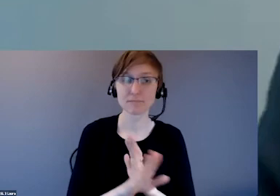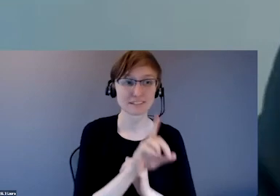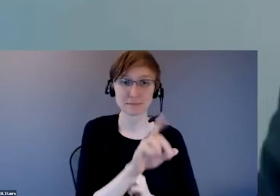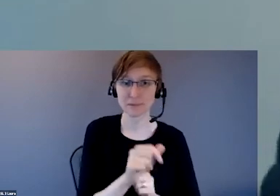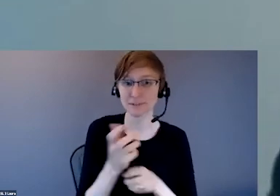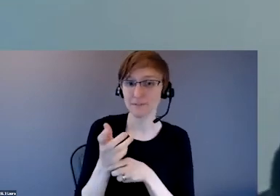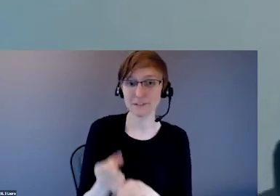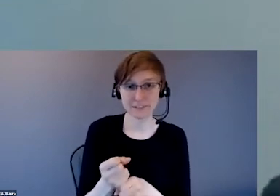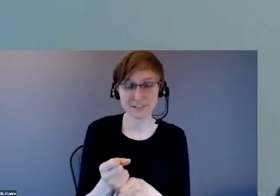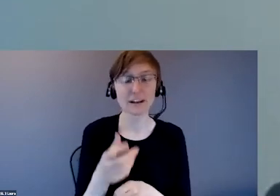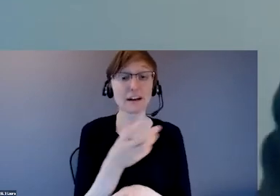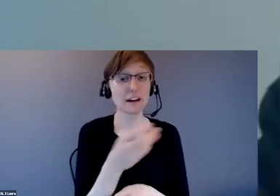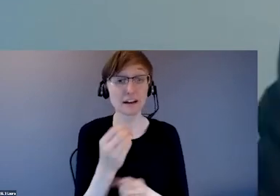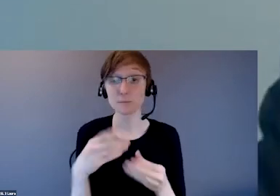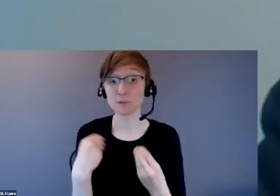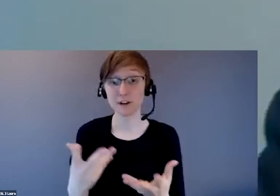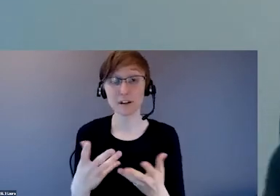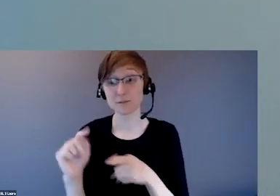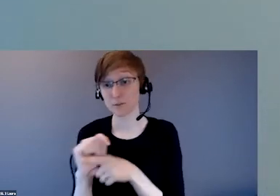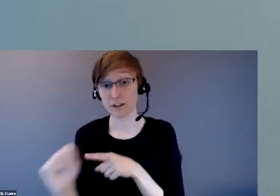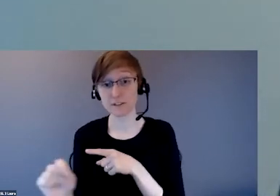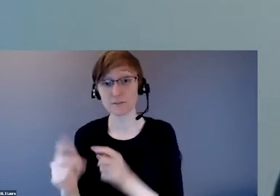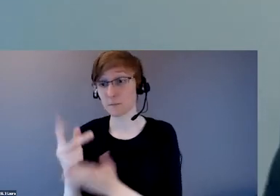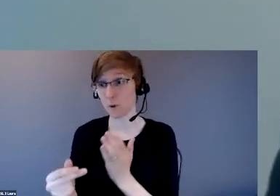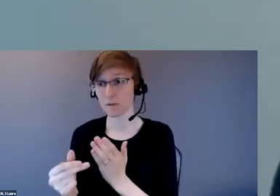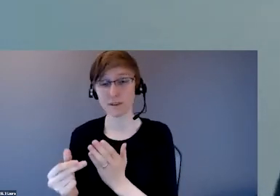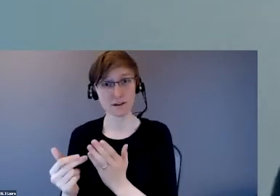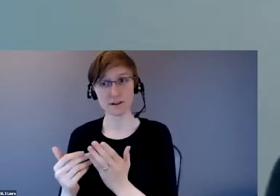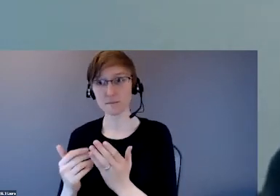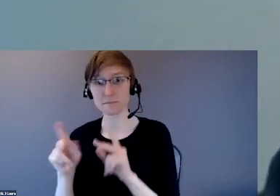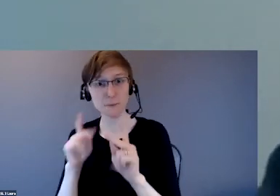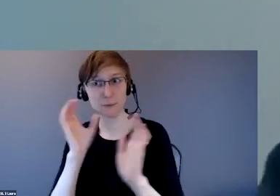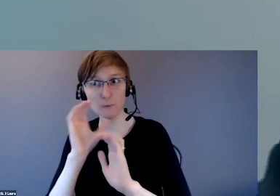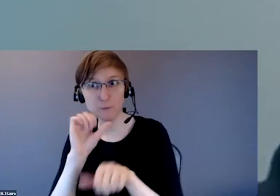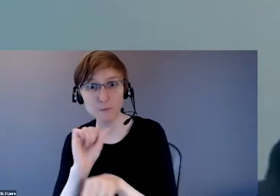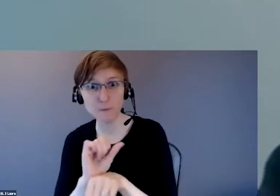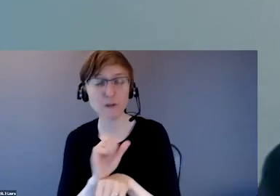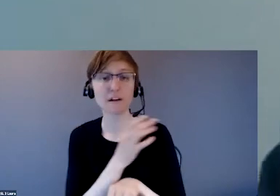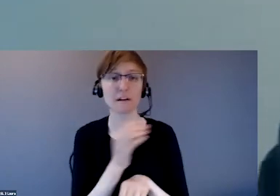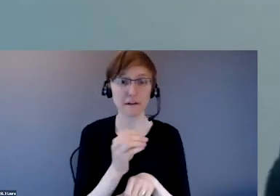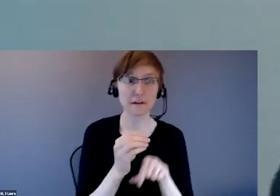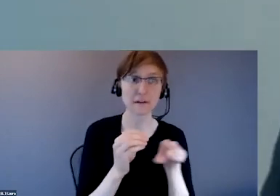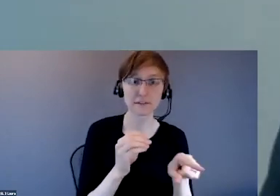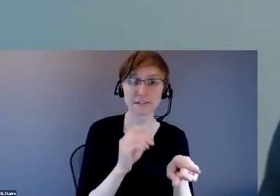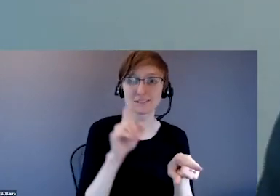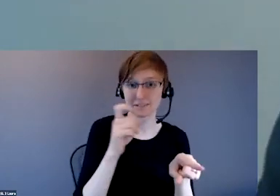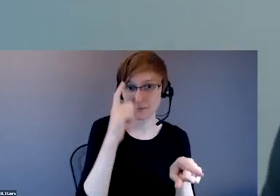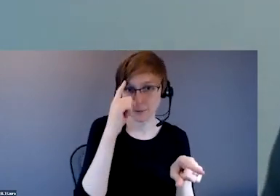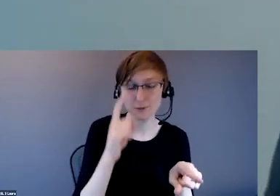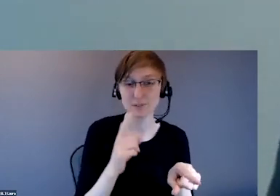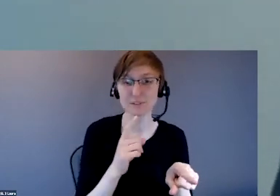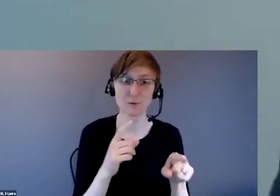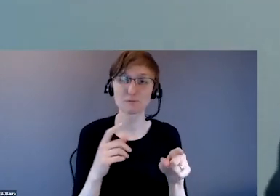creating opportunities for both protégés and for employers to use these new tools that we have to create